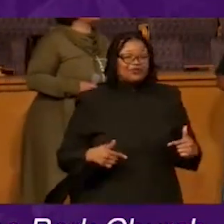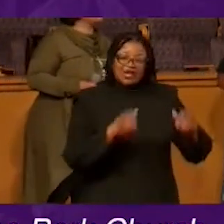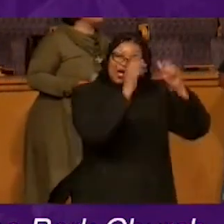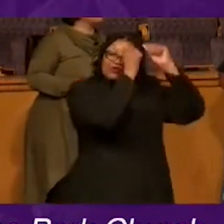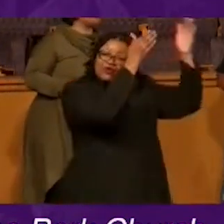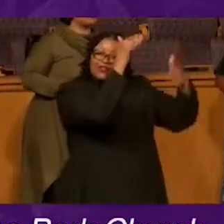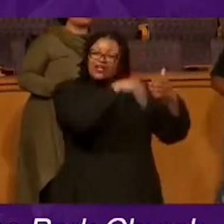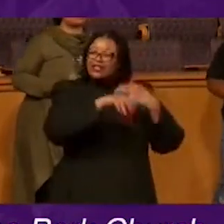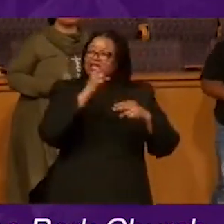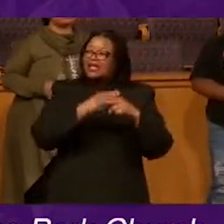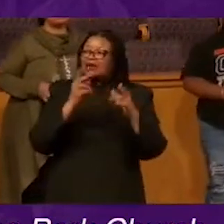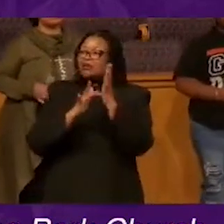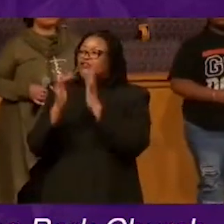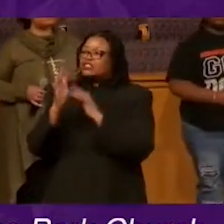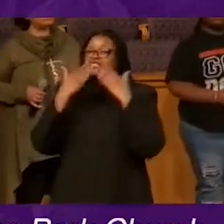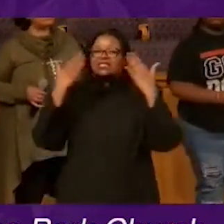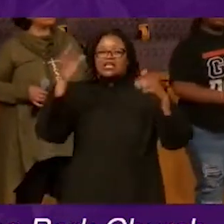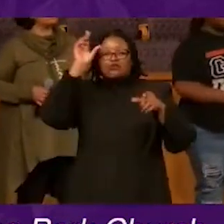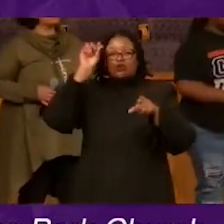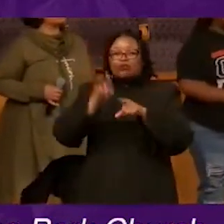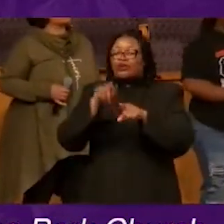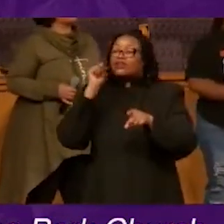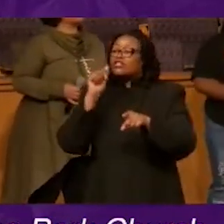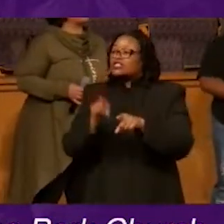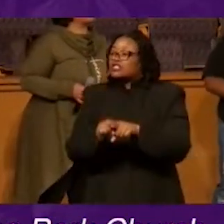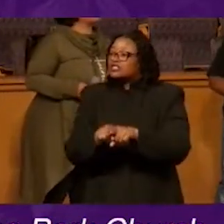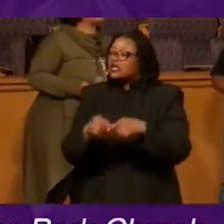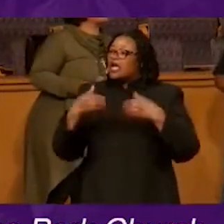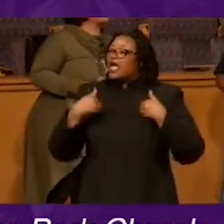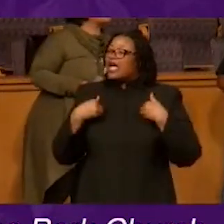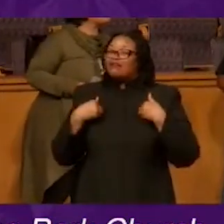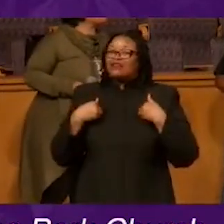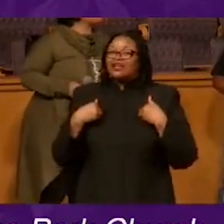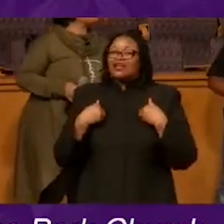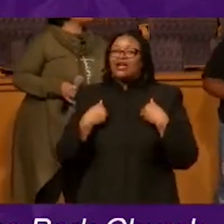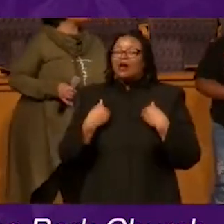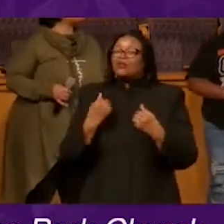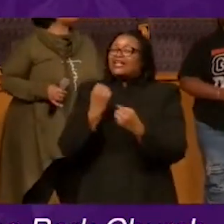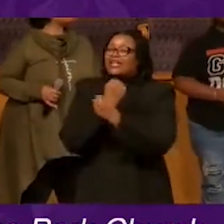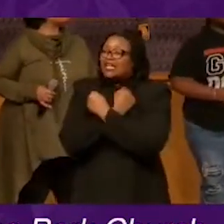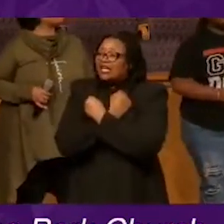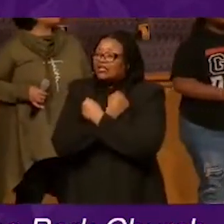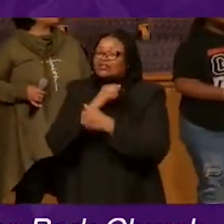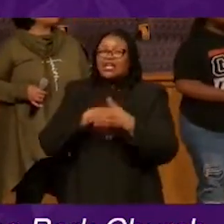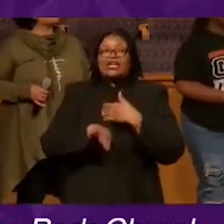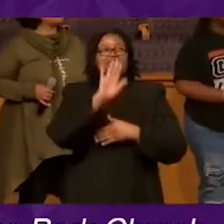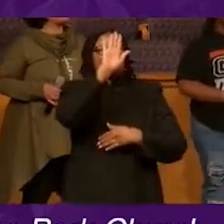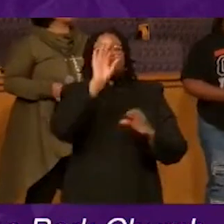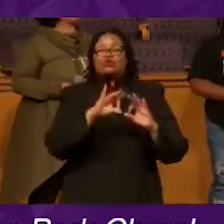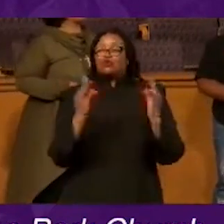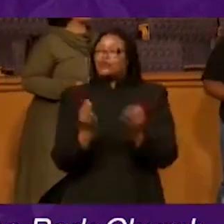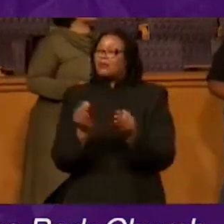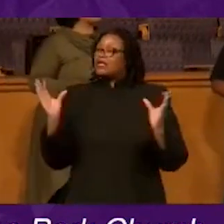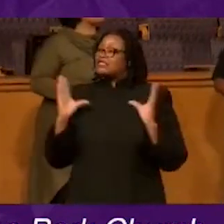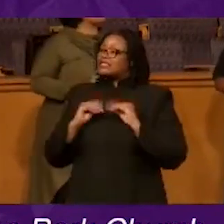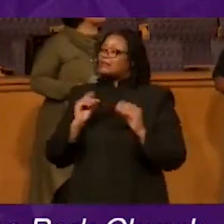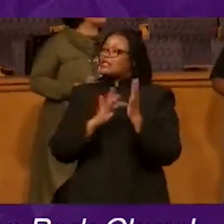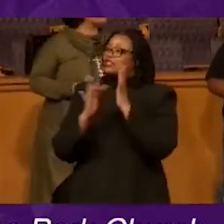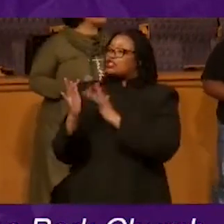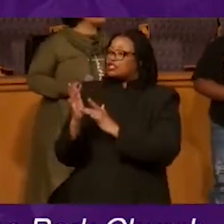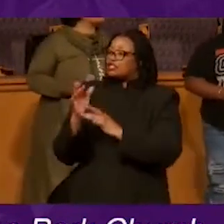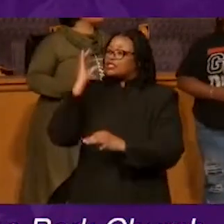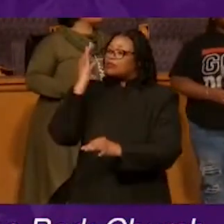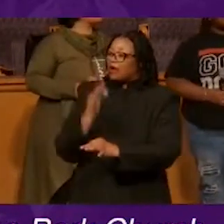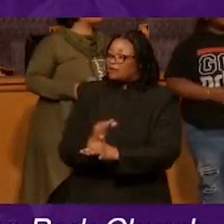name of Jesus, we thank you for a brother, a sister, having been loved into your family, having accepted Jesus by